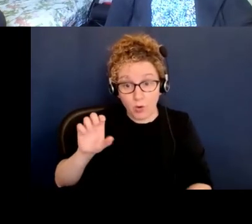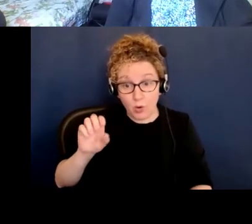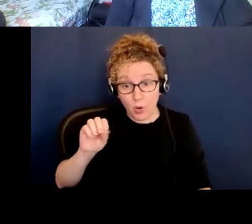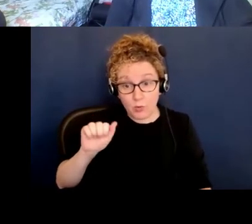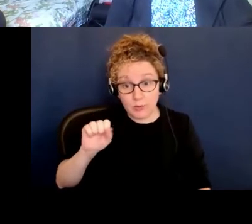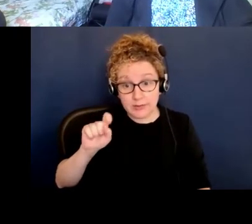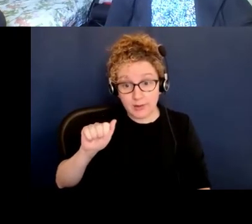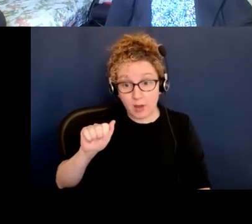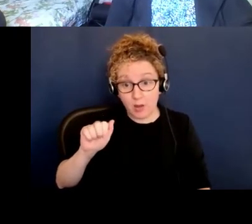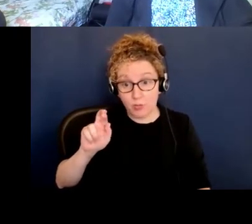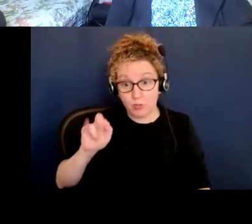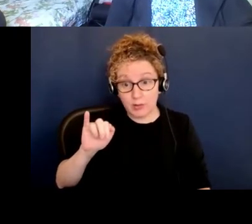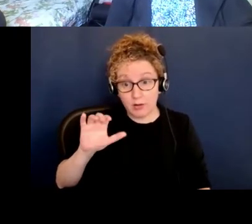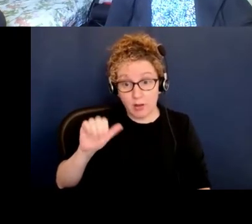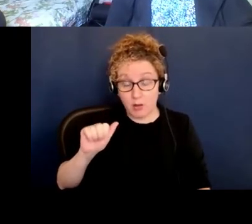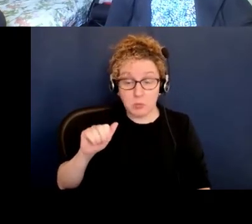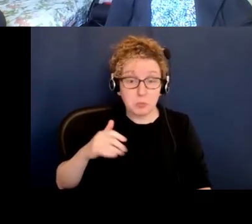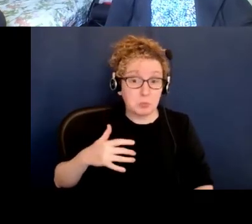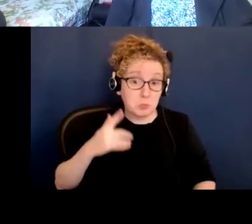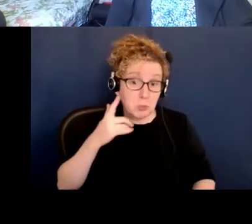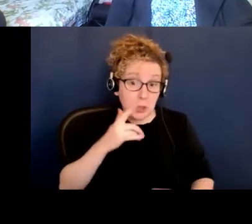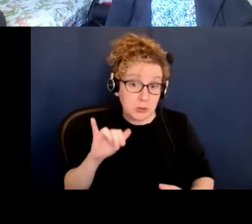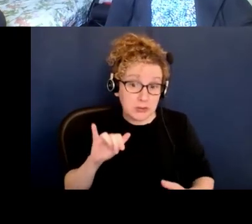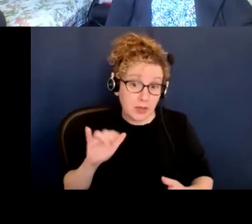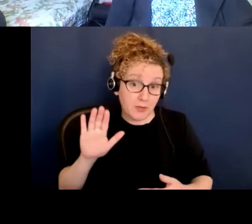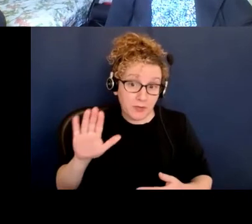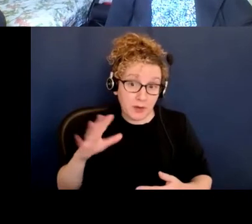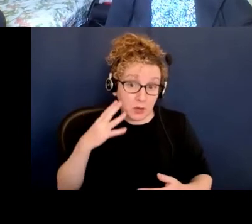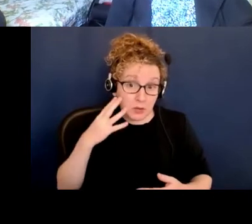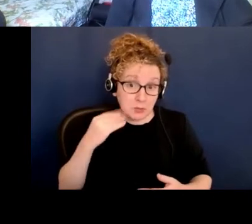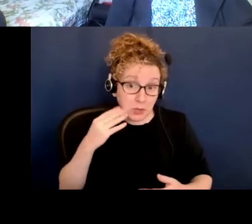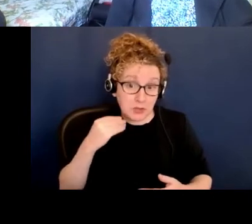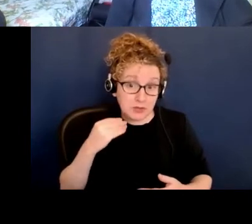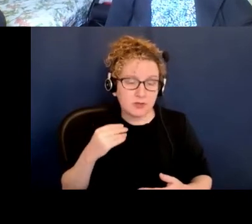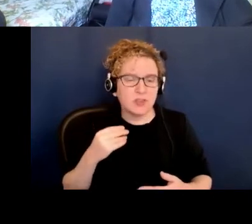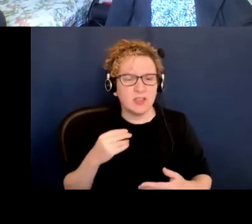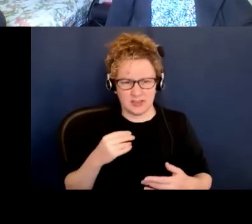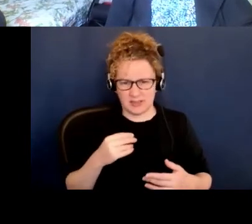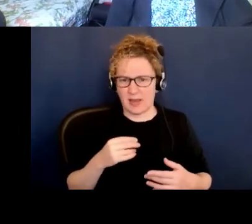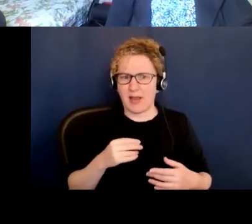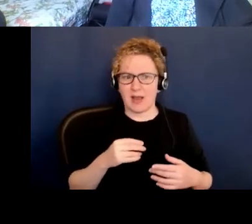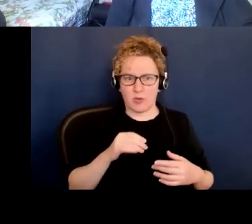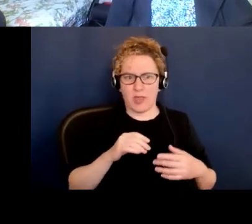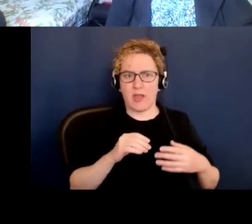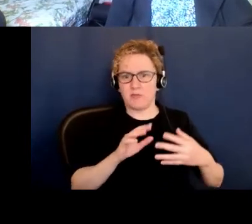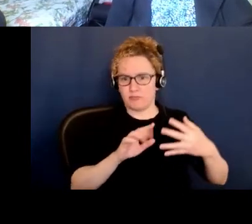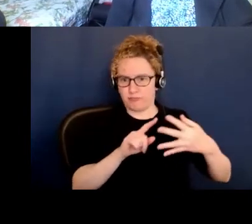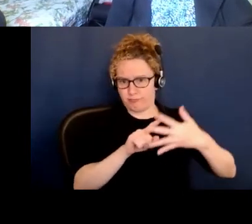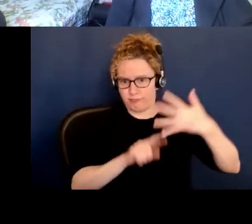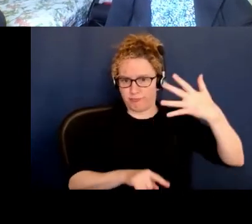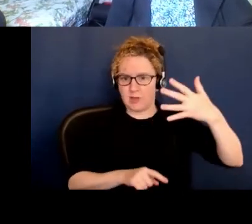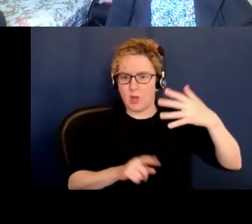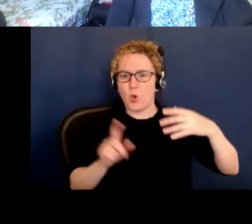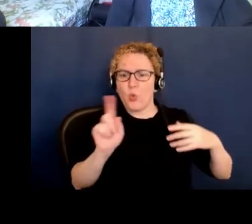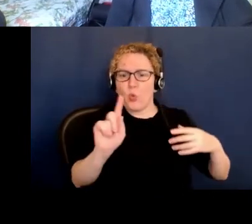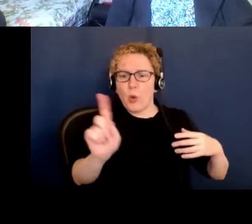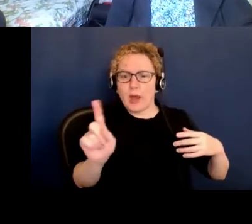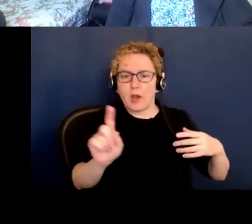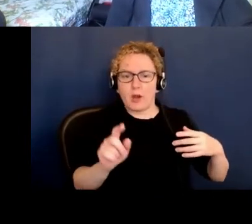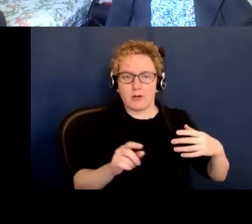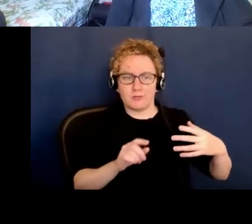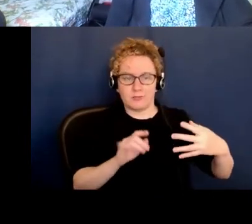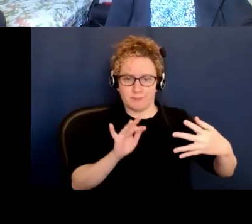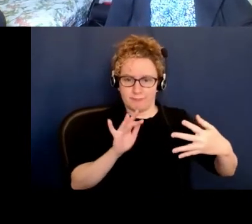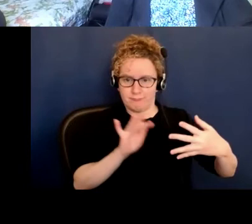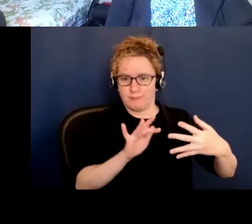by destination, and we can sort of find here Costa Rica. And you select this